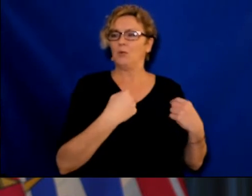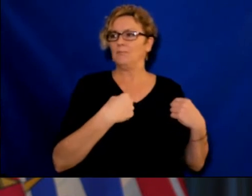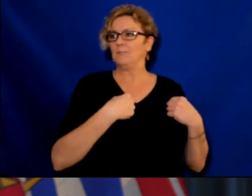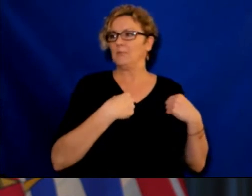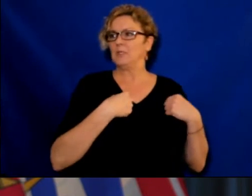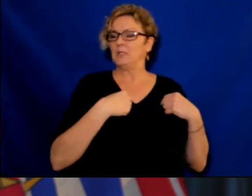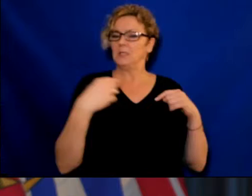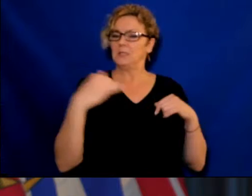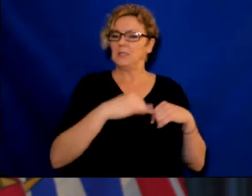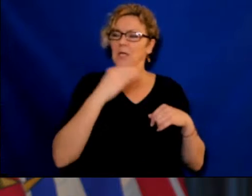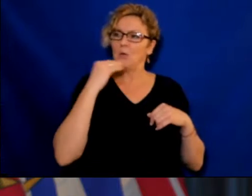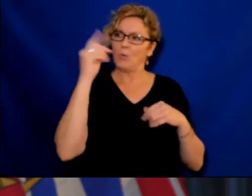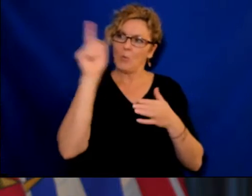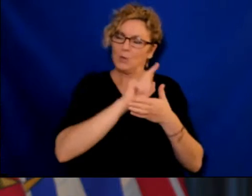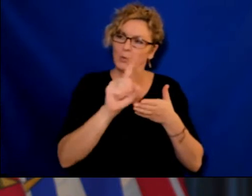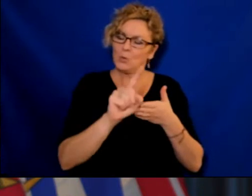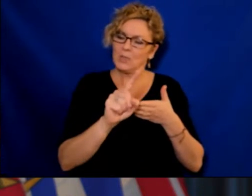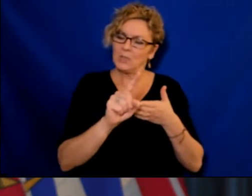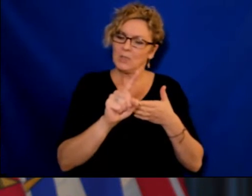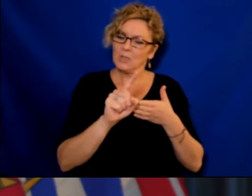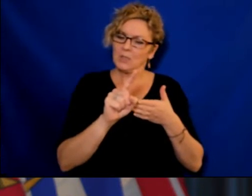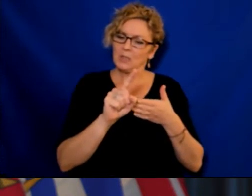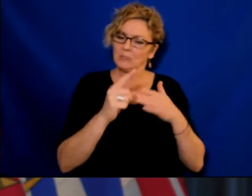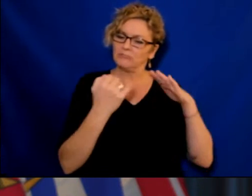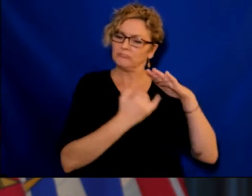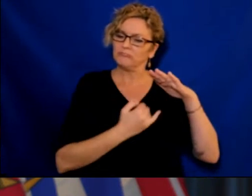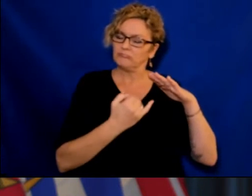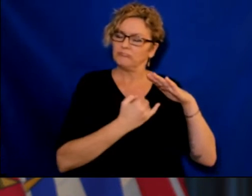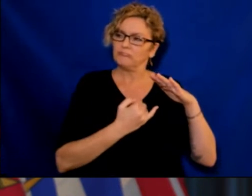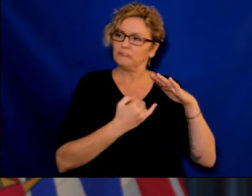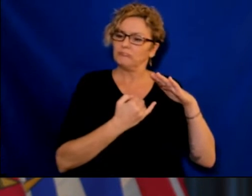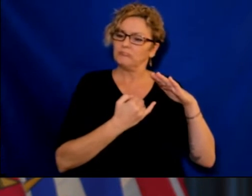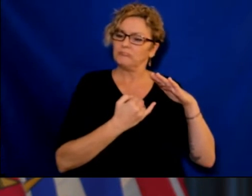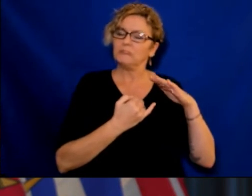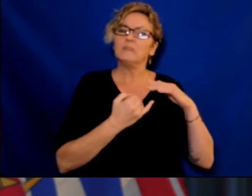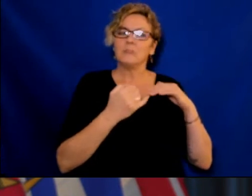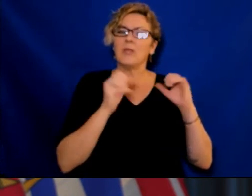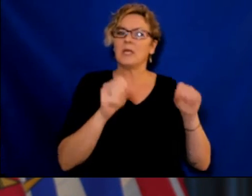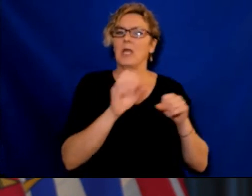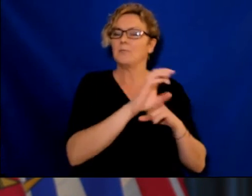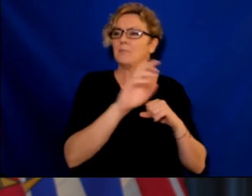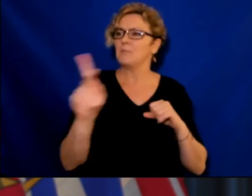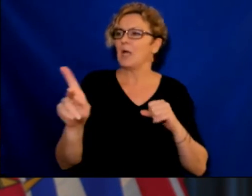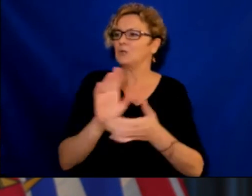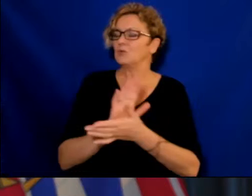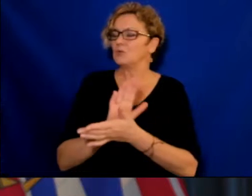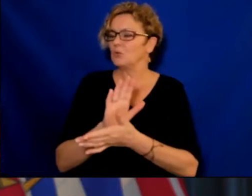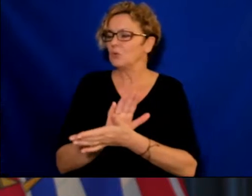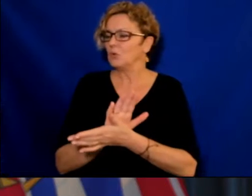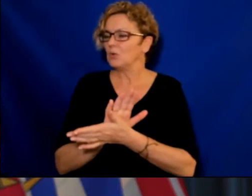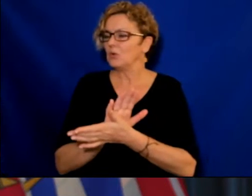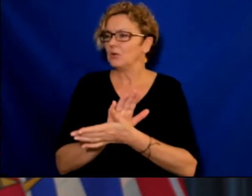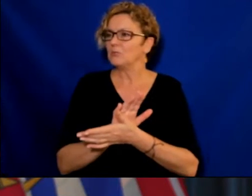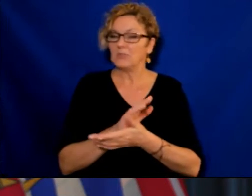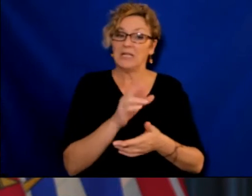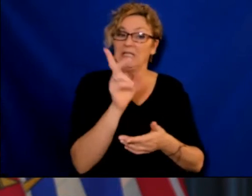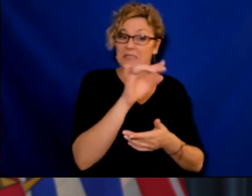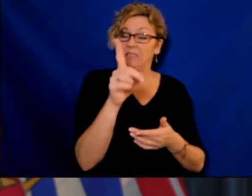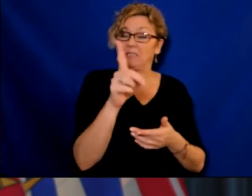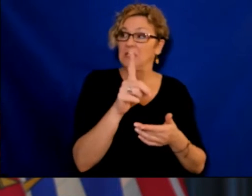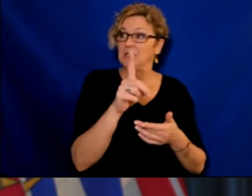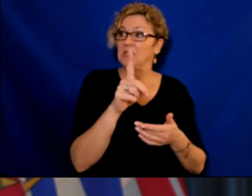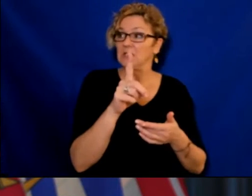explain the parameters for why is it possible that a student might be able, or someone who tests positive, might be able to return to school or to